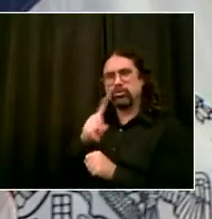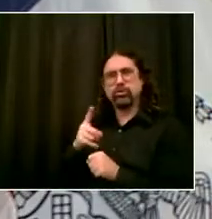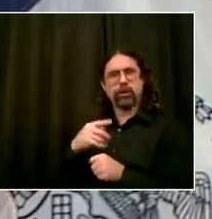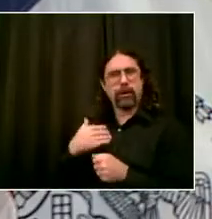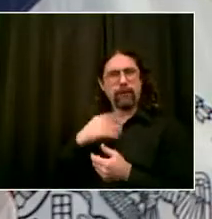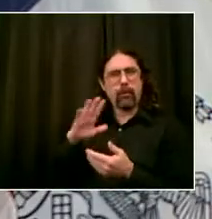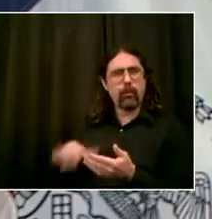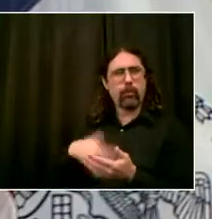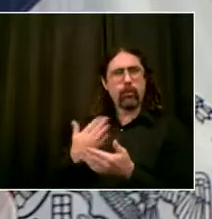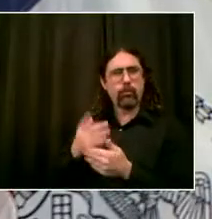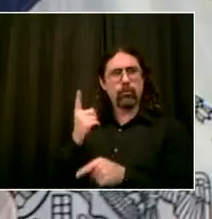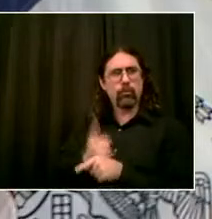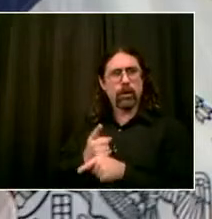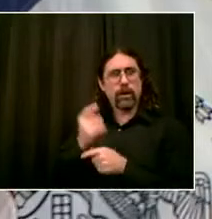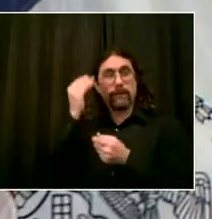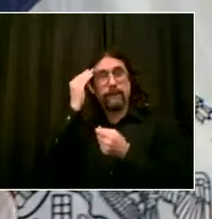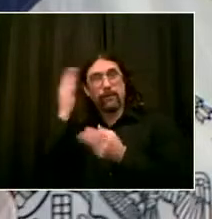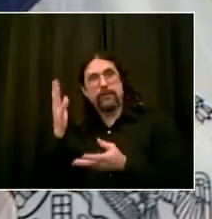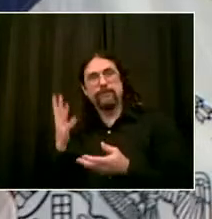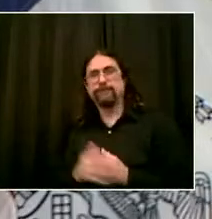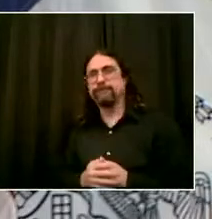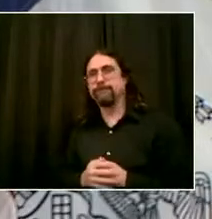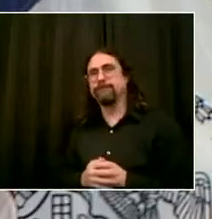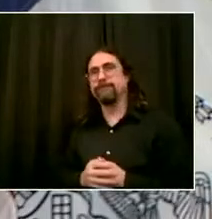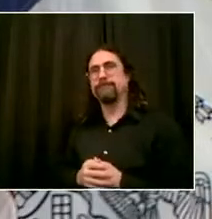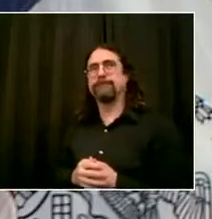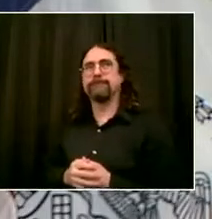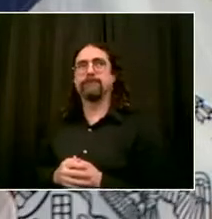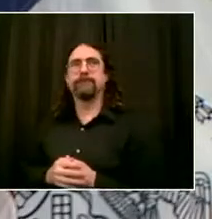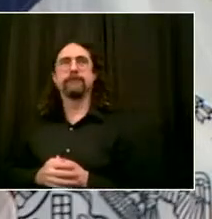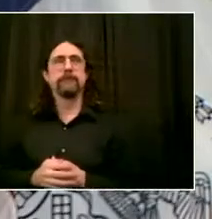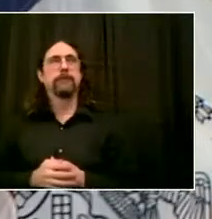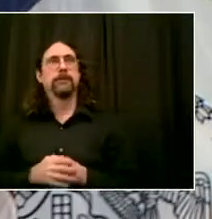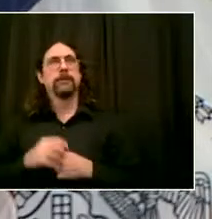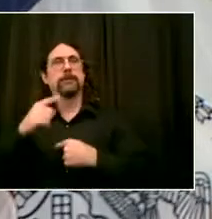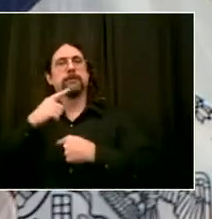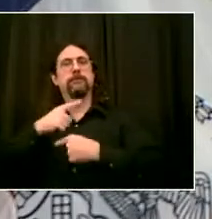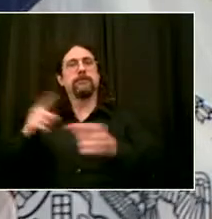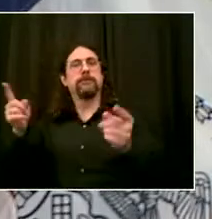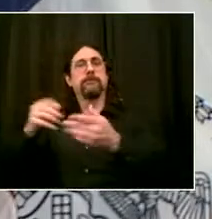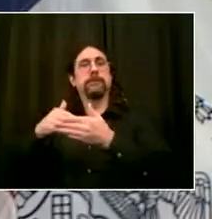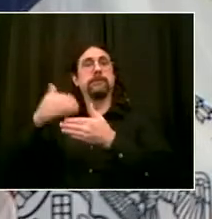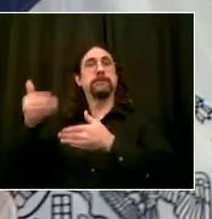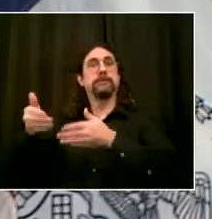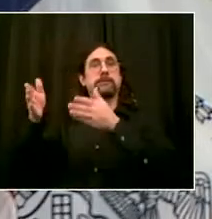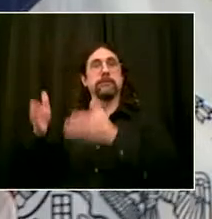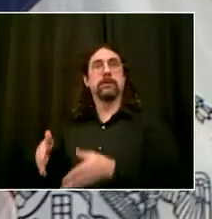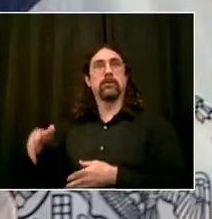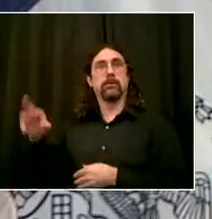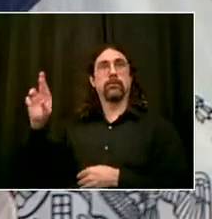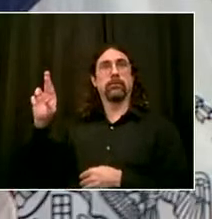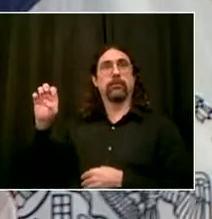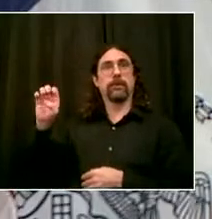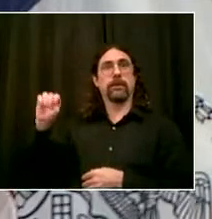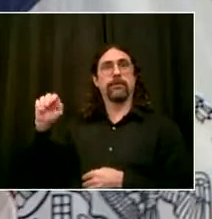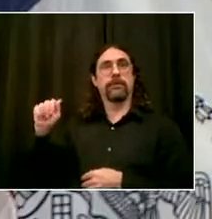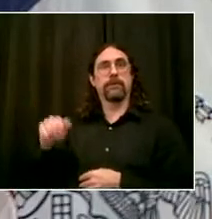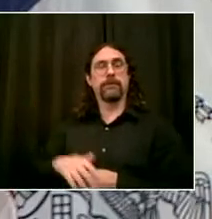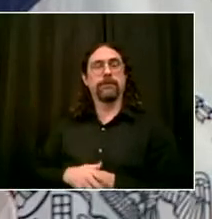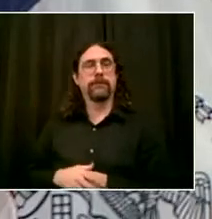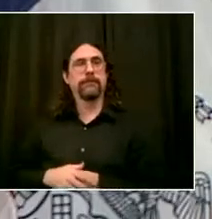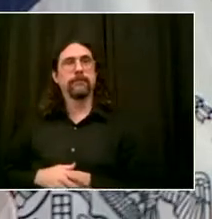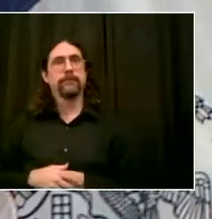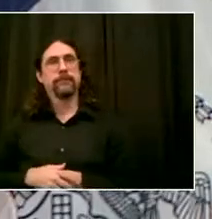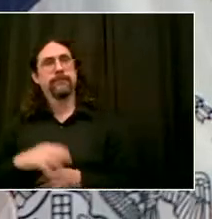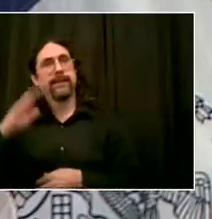chalkbeat hi Mr Mayor how are you doing today good Rema how are you I'm good I'm good um thank you for asking uh